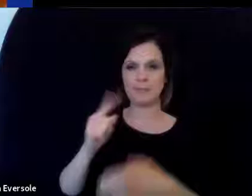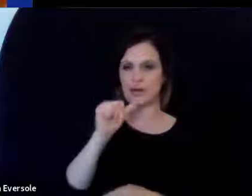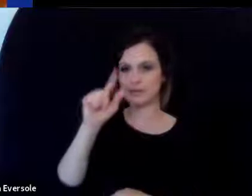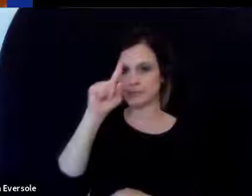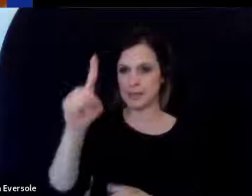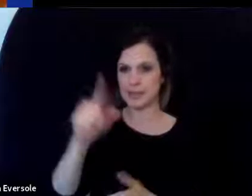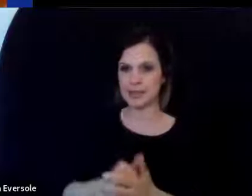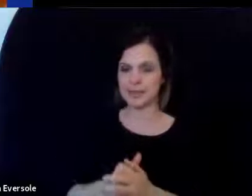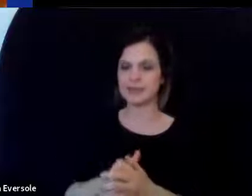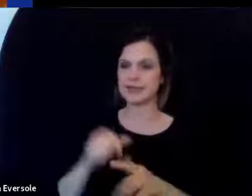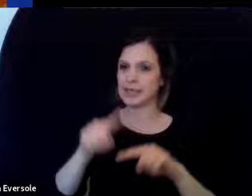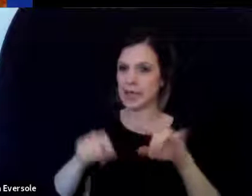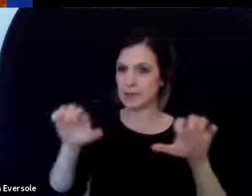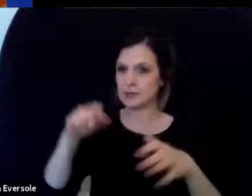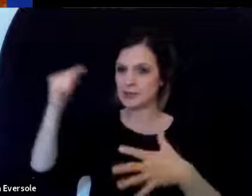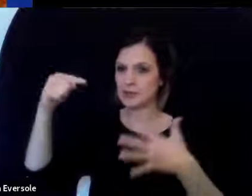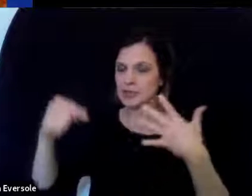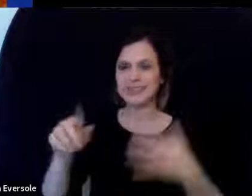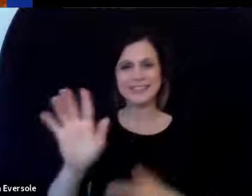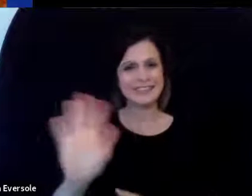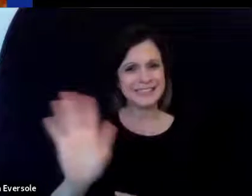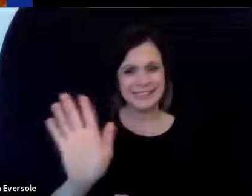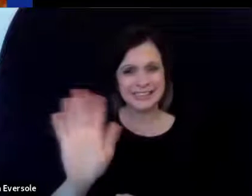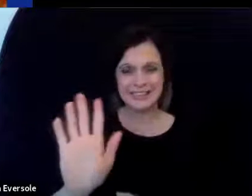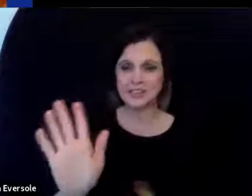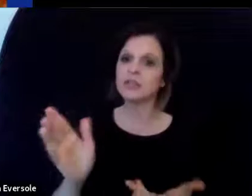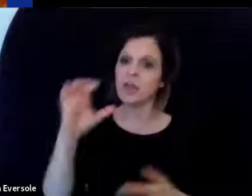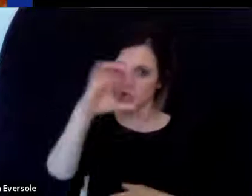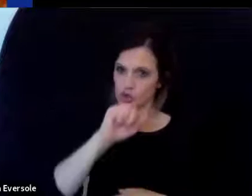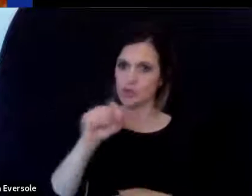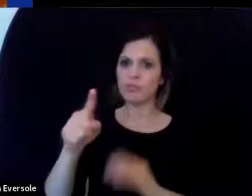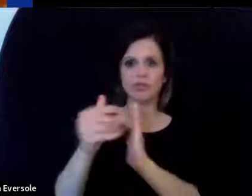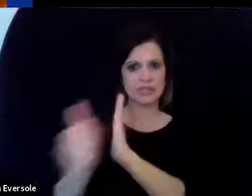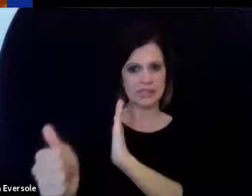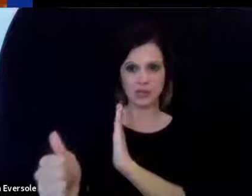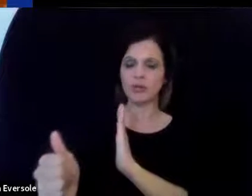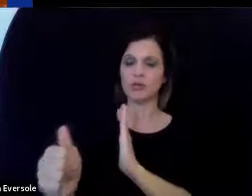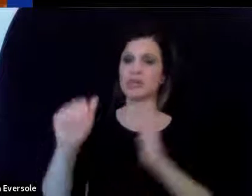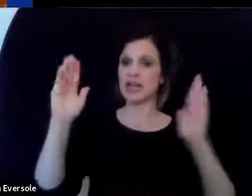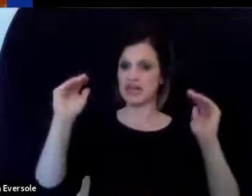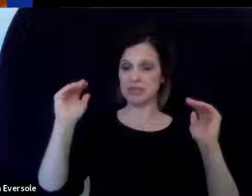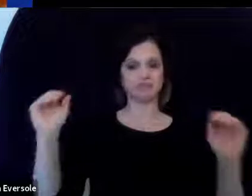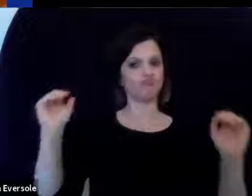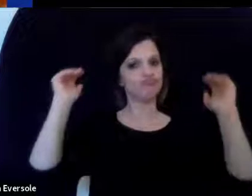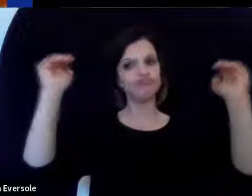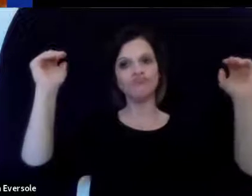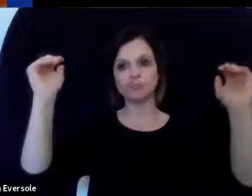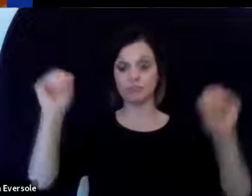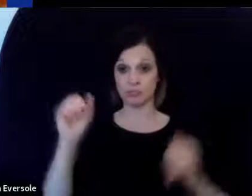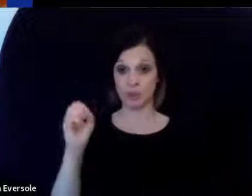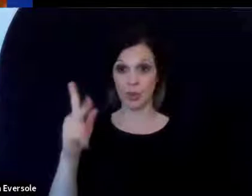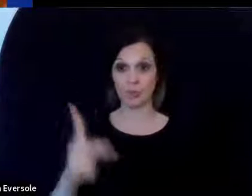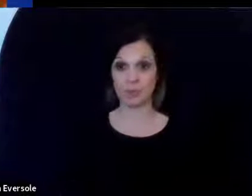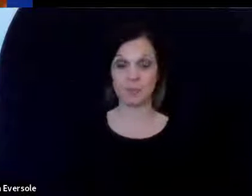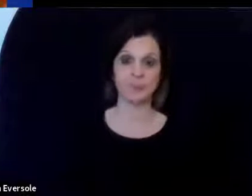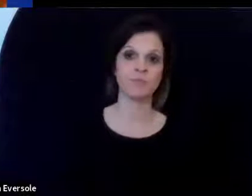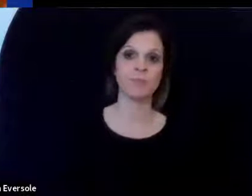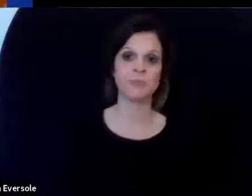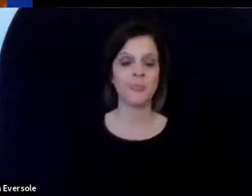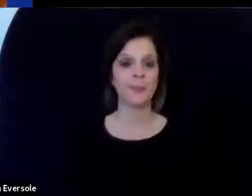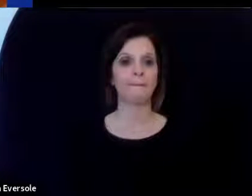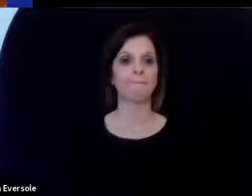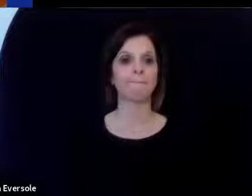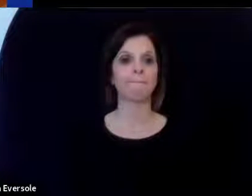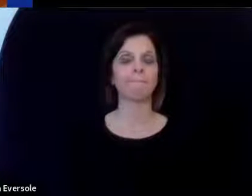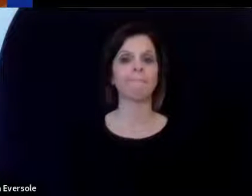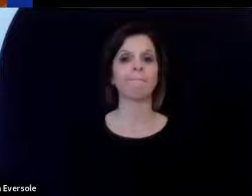always presume they're competent and keep high expectations. Thank you. Megan, I'm going to turn it back over to you. Yeah. So this